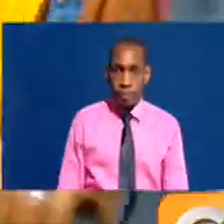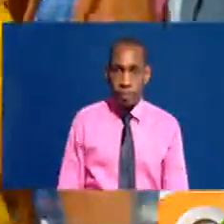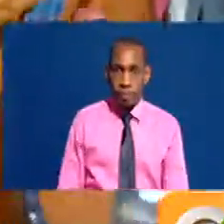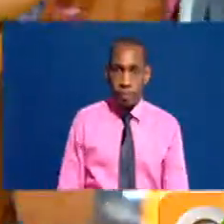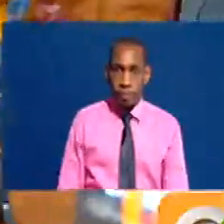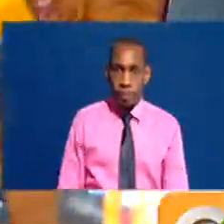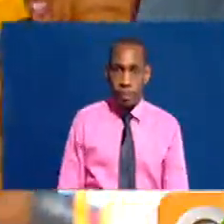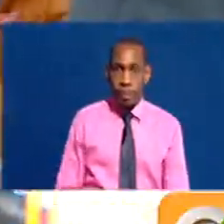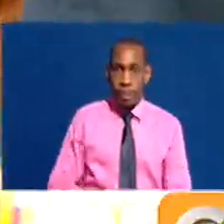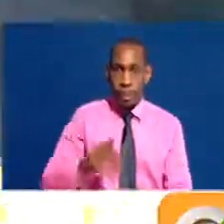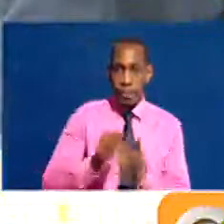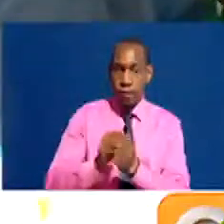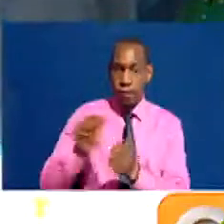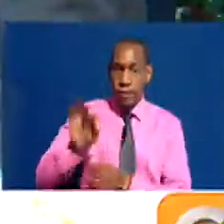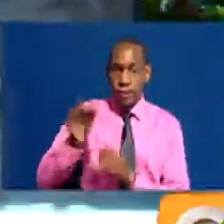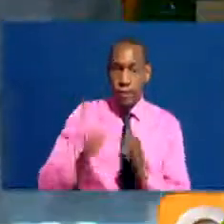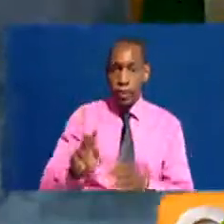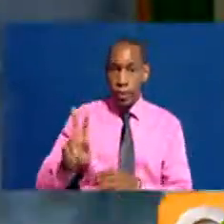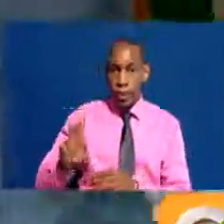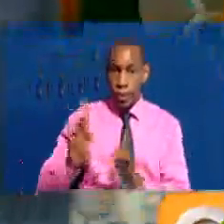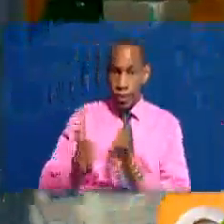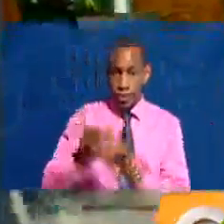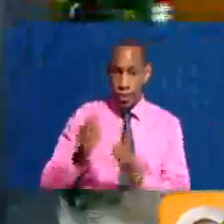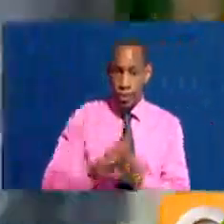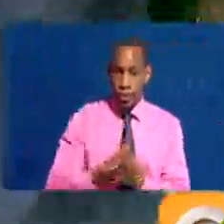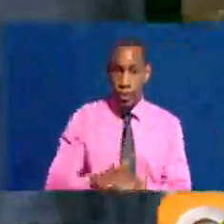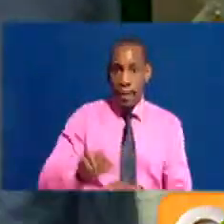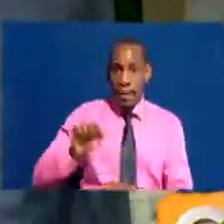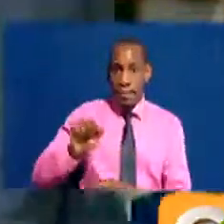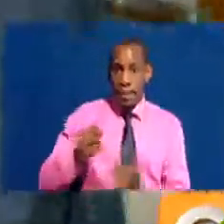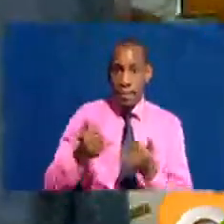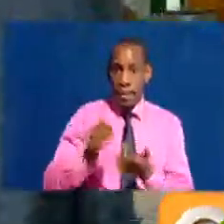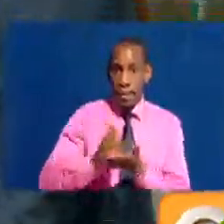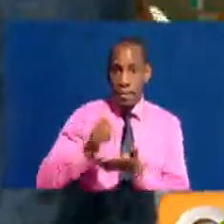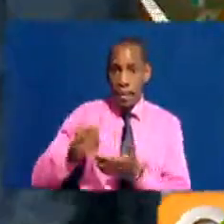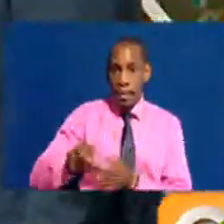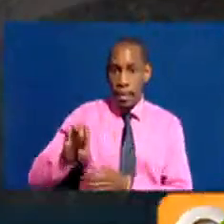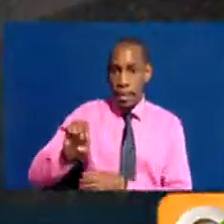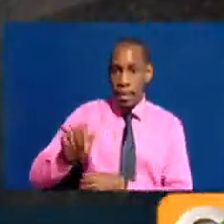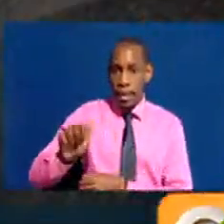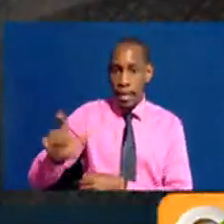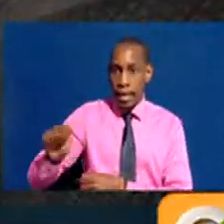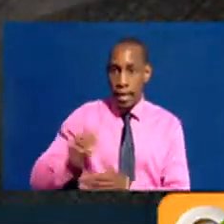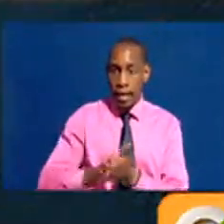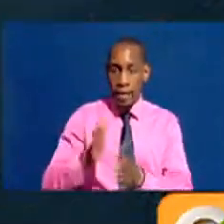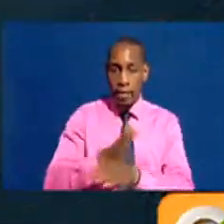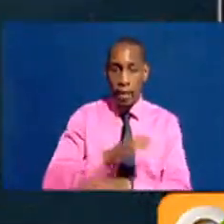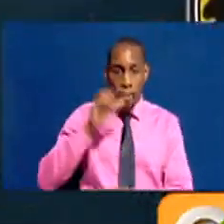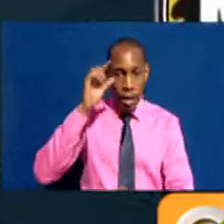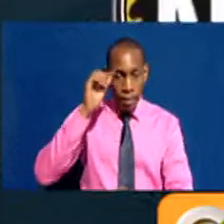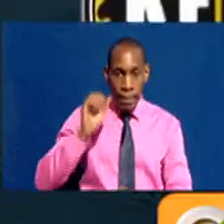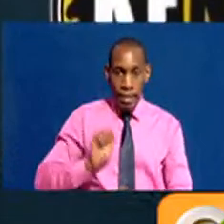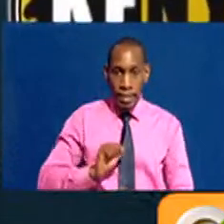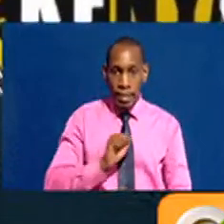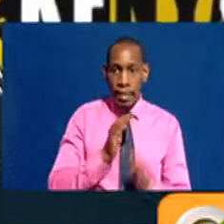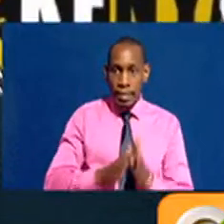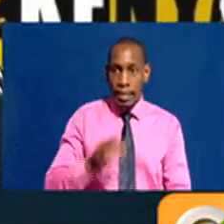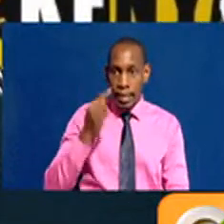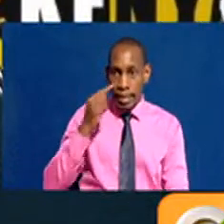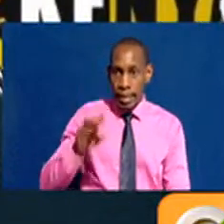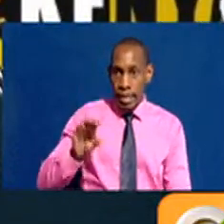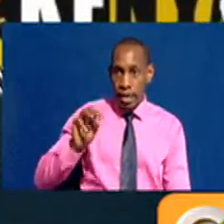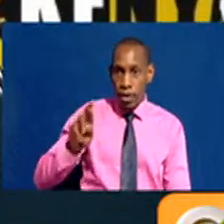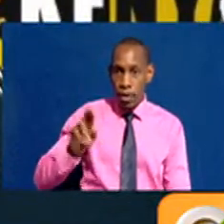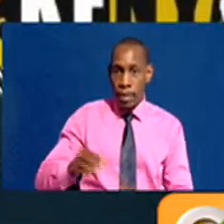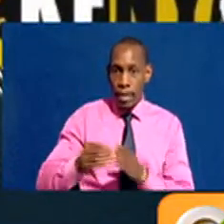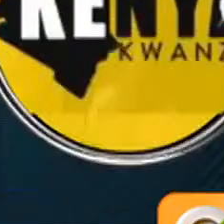Out of the 15 nominees from Kenya Kwanza, 5 will now sit in EALA. Former Mombasa Senator Hassan Omar led